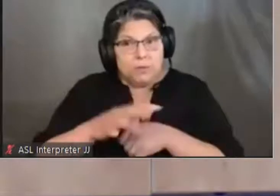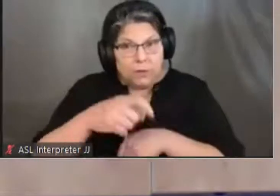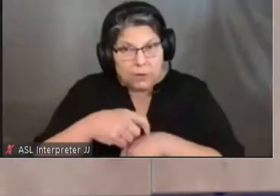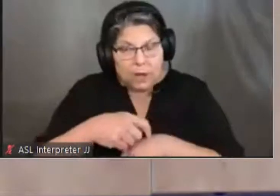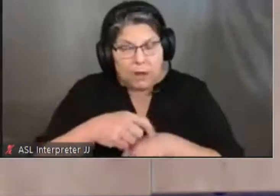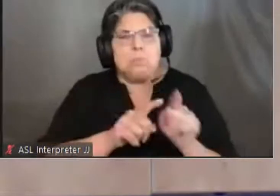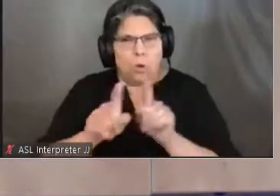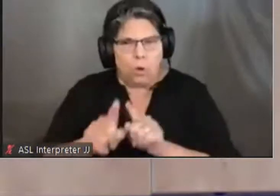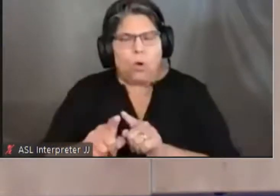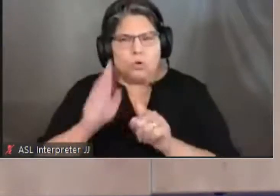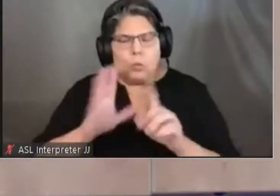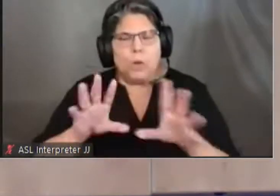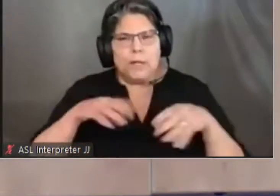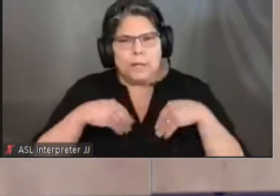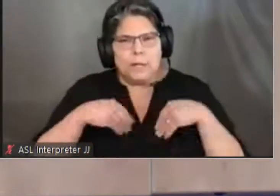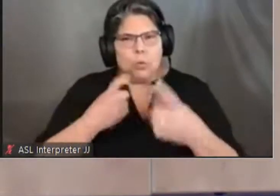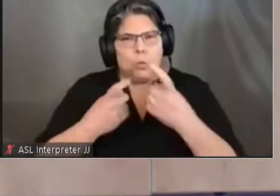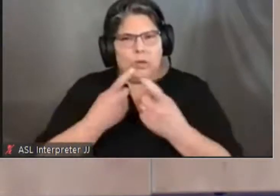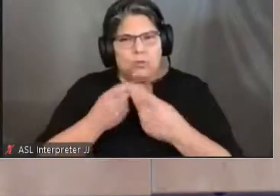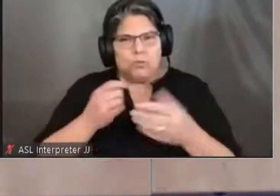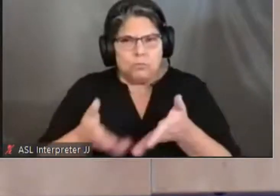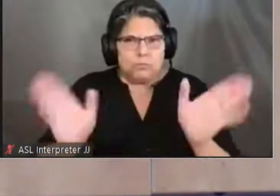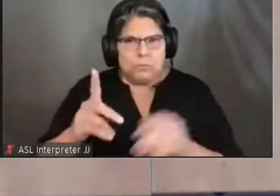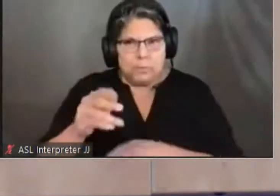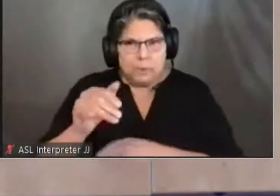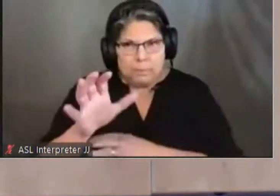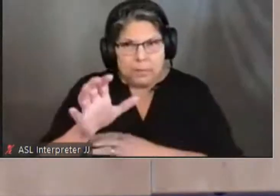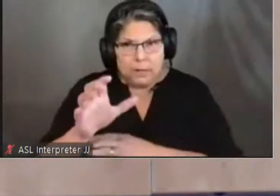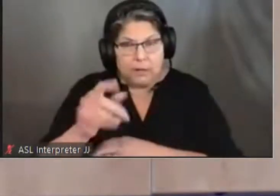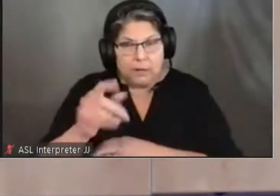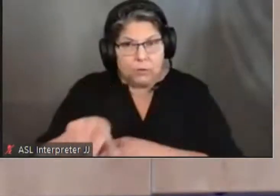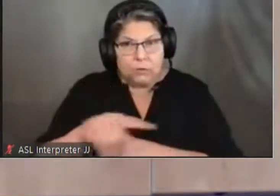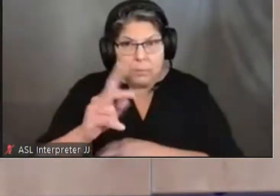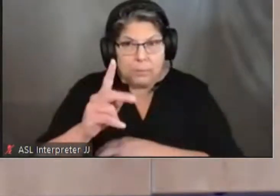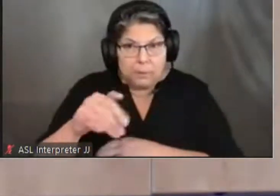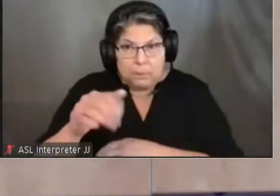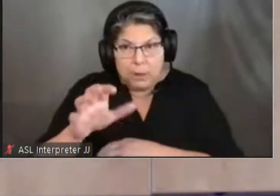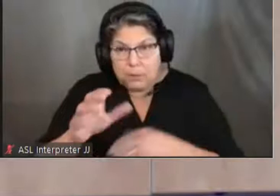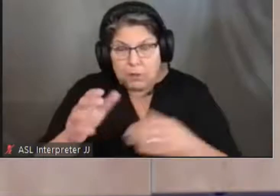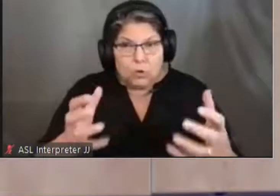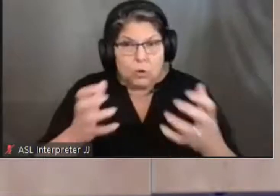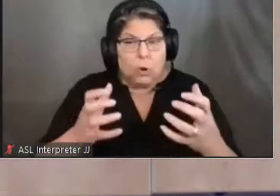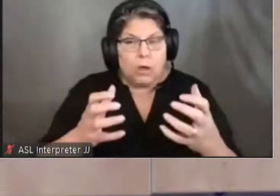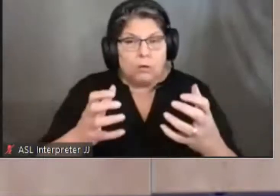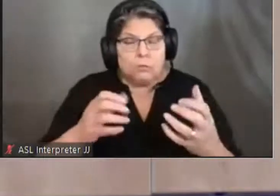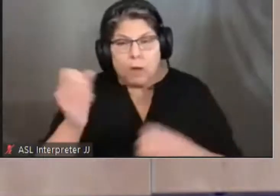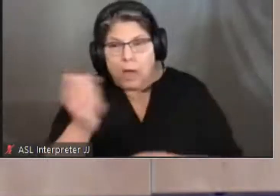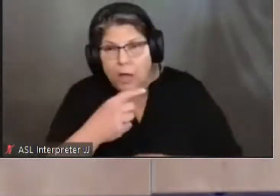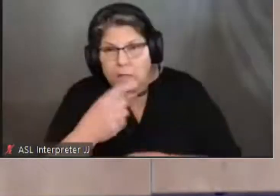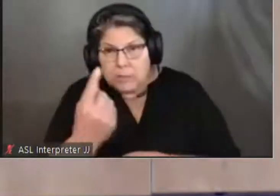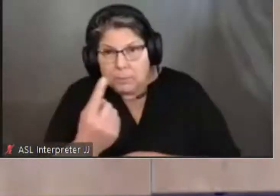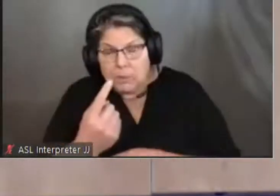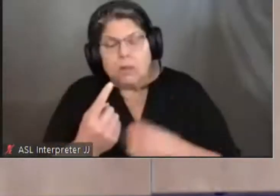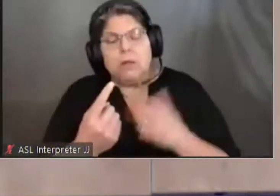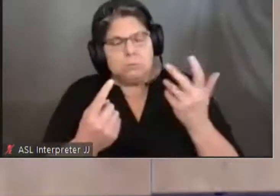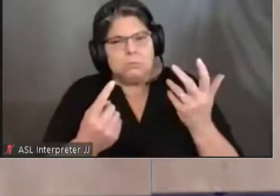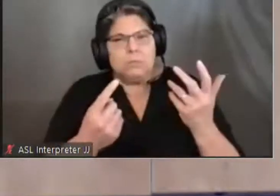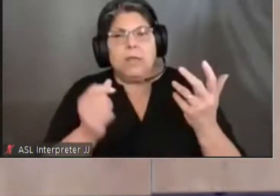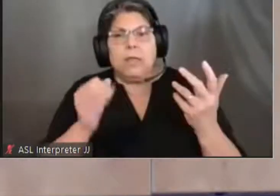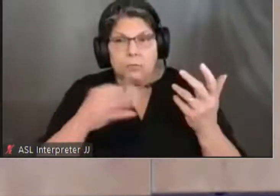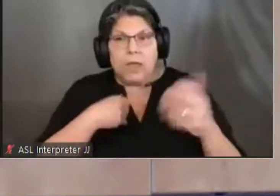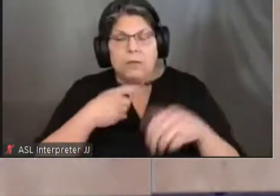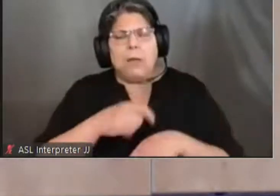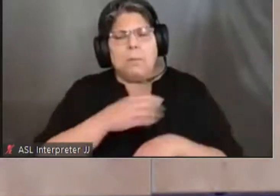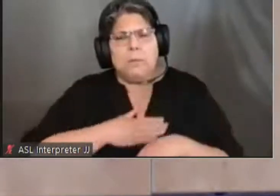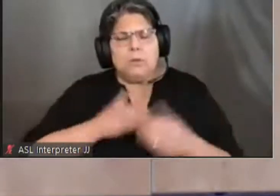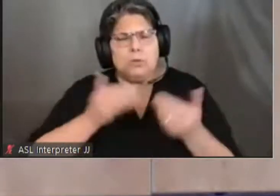take questions from the public. If you are a member of the public and you have a question you would like to see addressed, if we have time, please leave